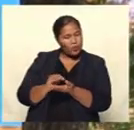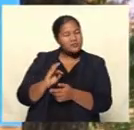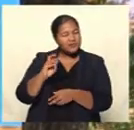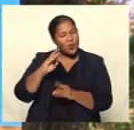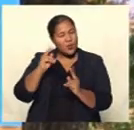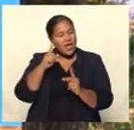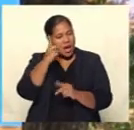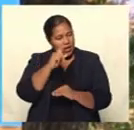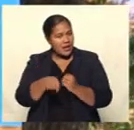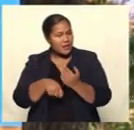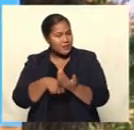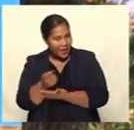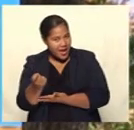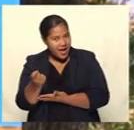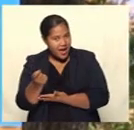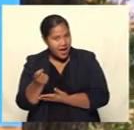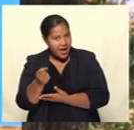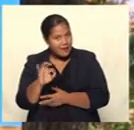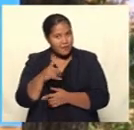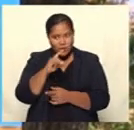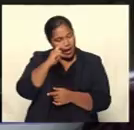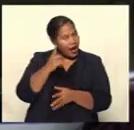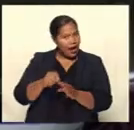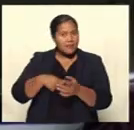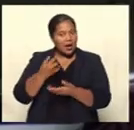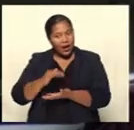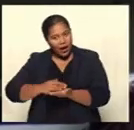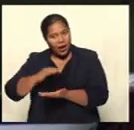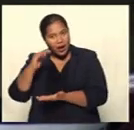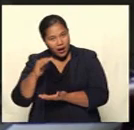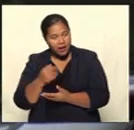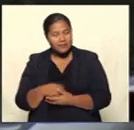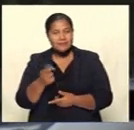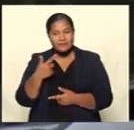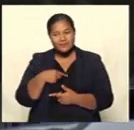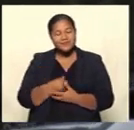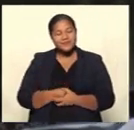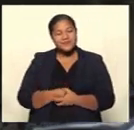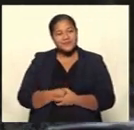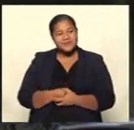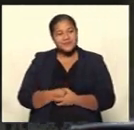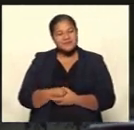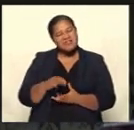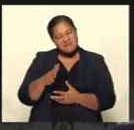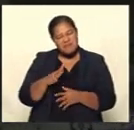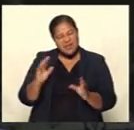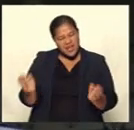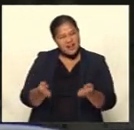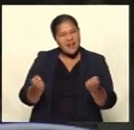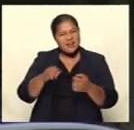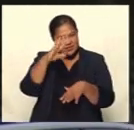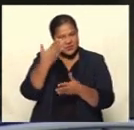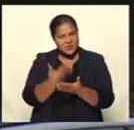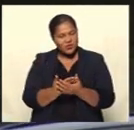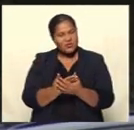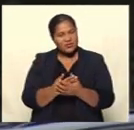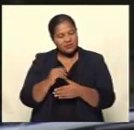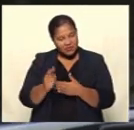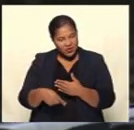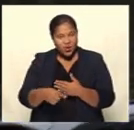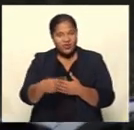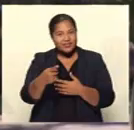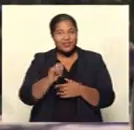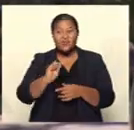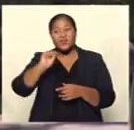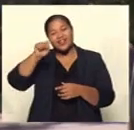but rather than paying more what I was supposed to pay. And then maybe it encourages the same student to maybe enroll for next